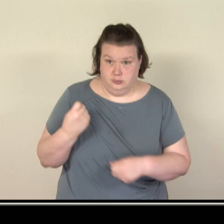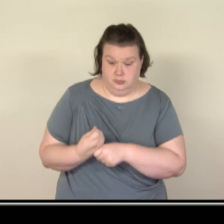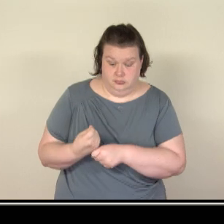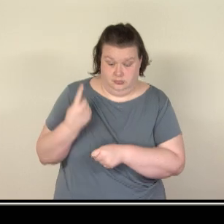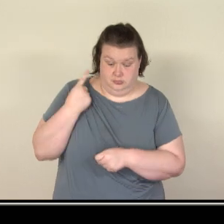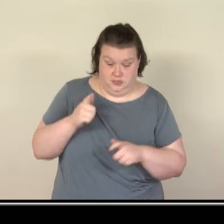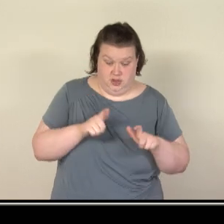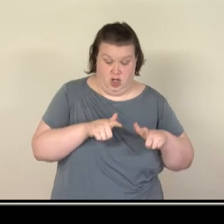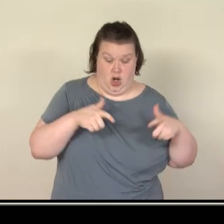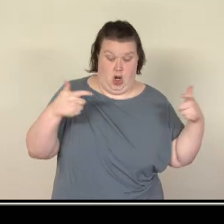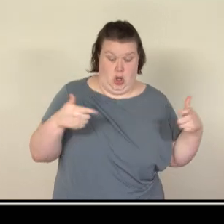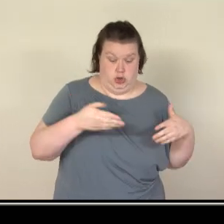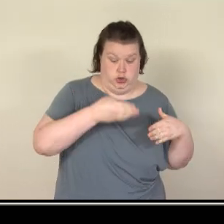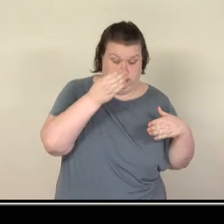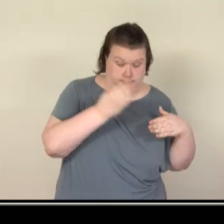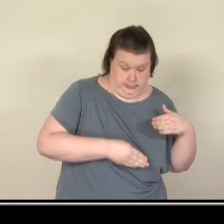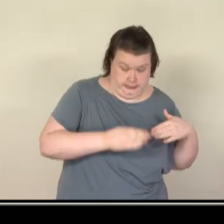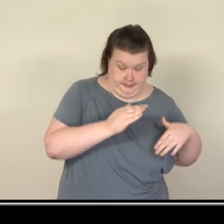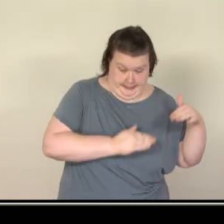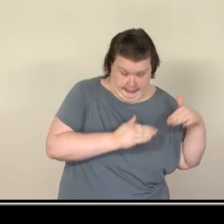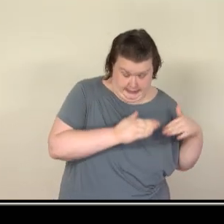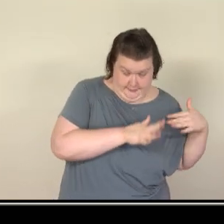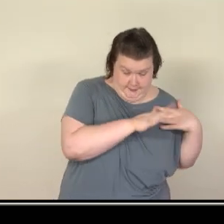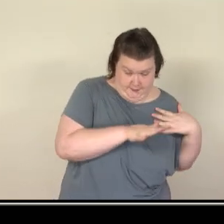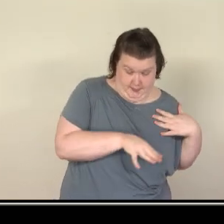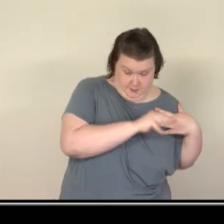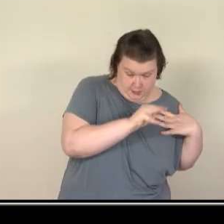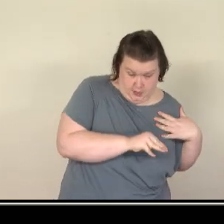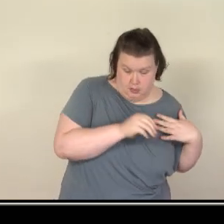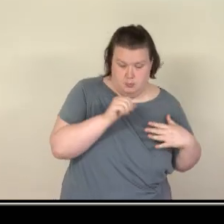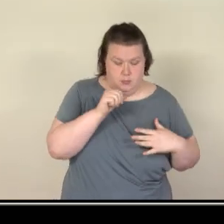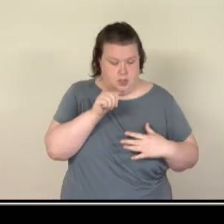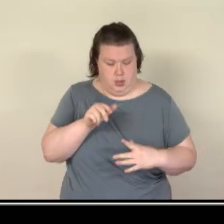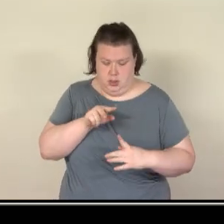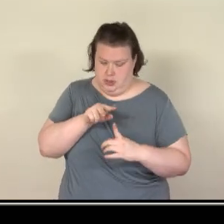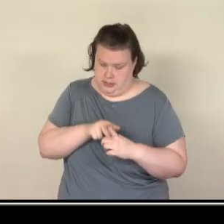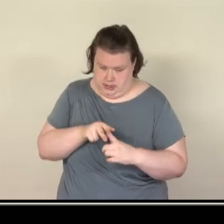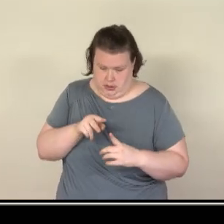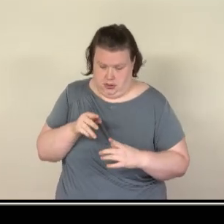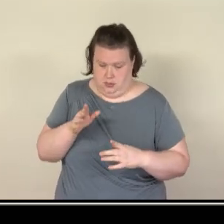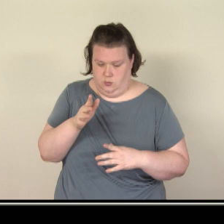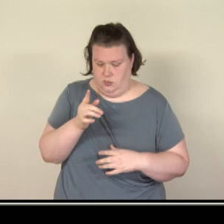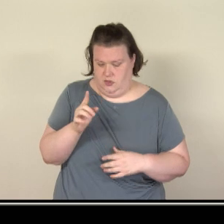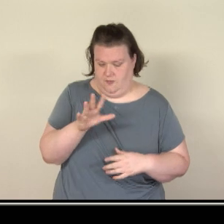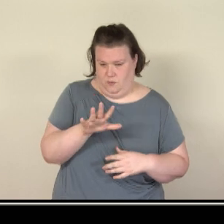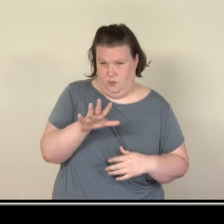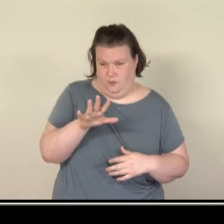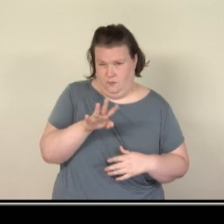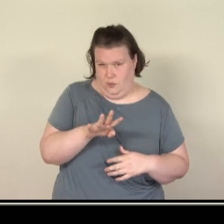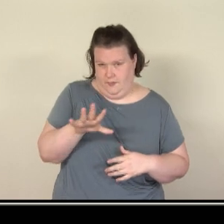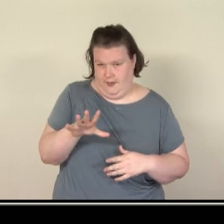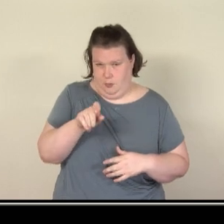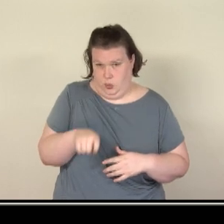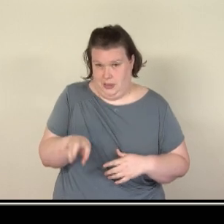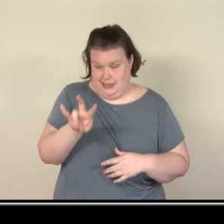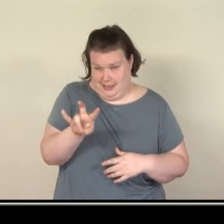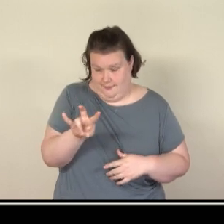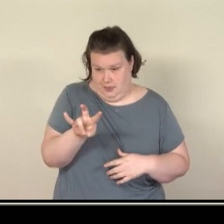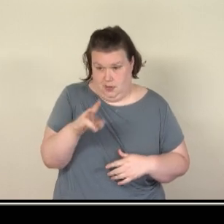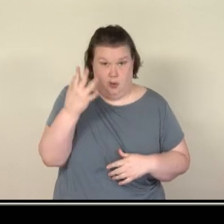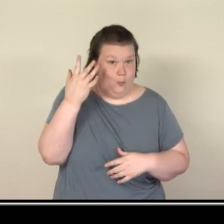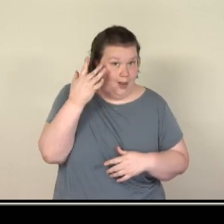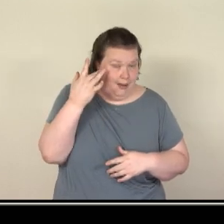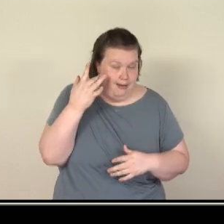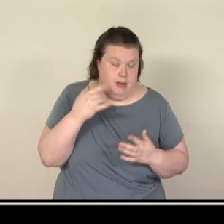balance of $55 million, but our unassigned fund balance was only $45.7 because there were projects such as